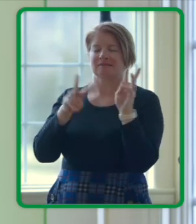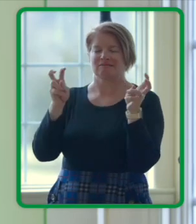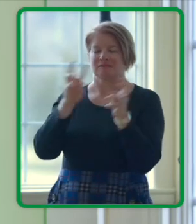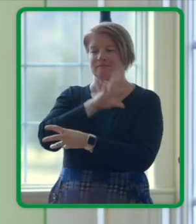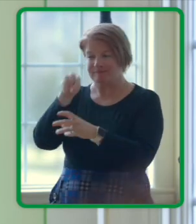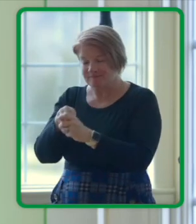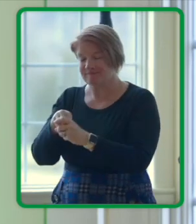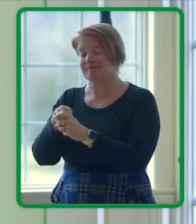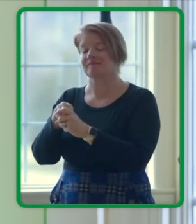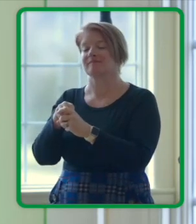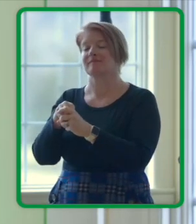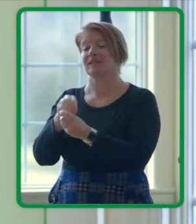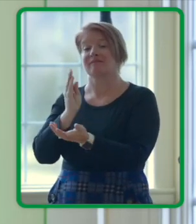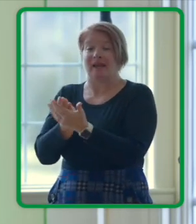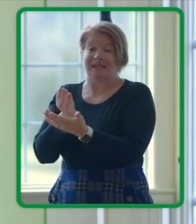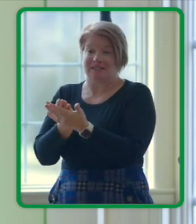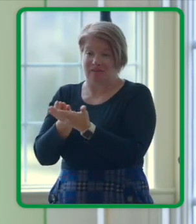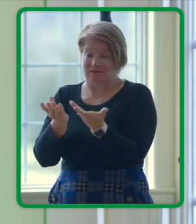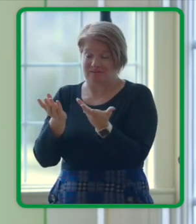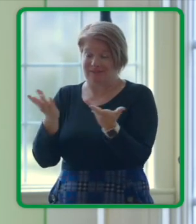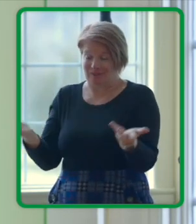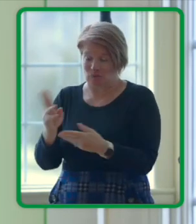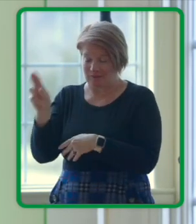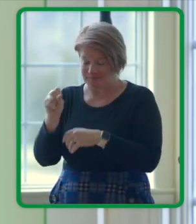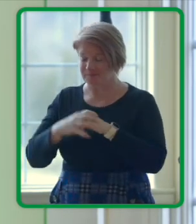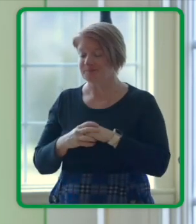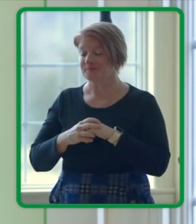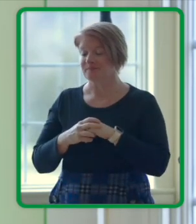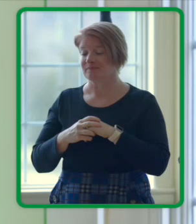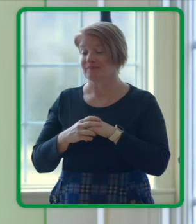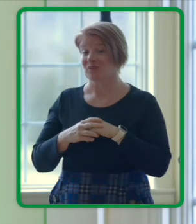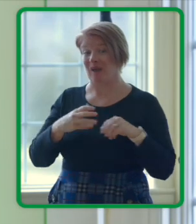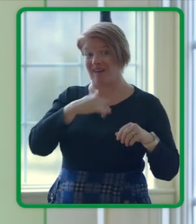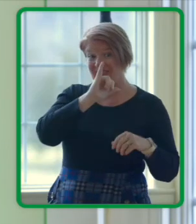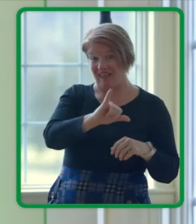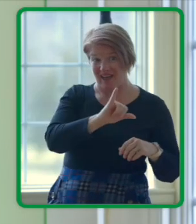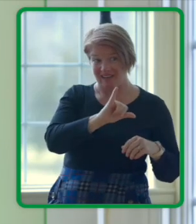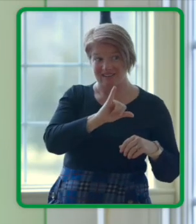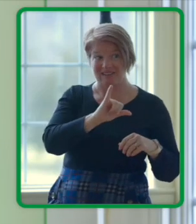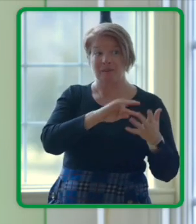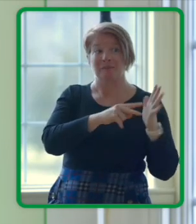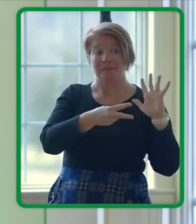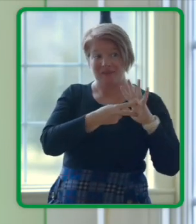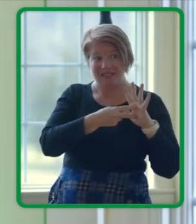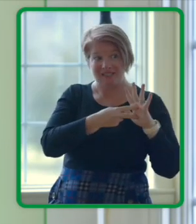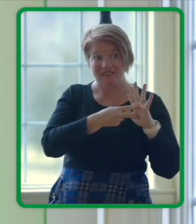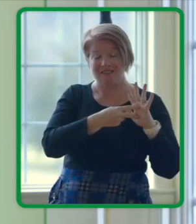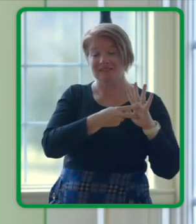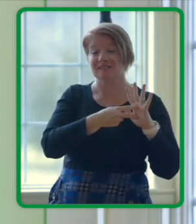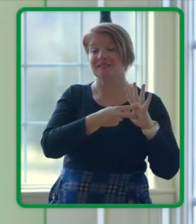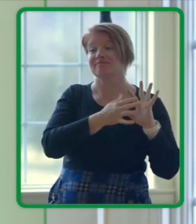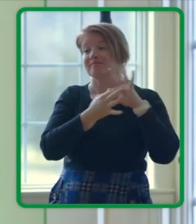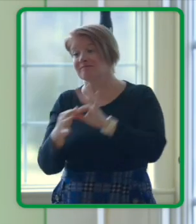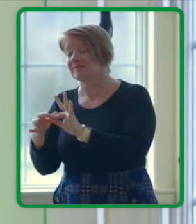financial institution in the United States. So having that opens up a door of